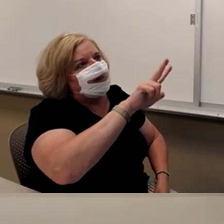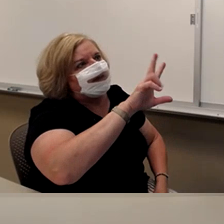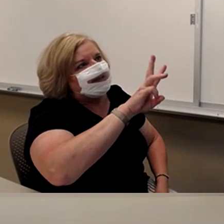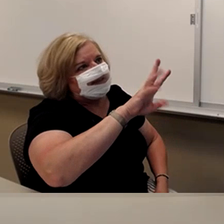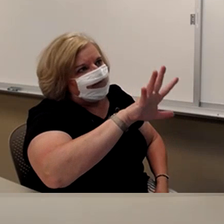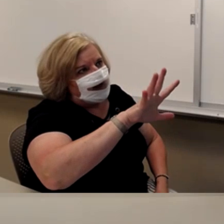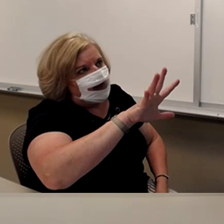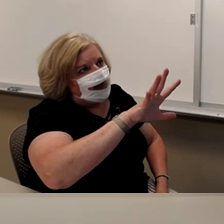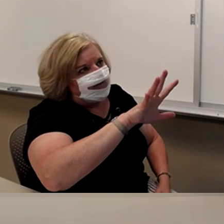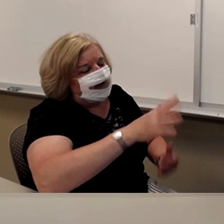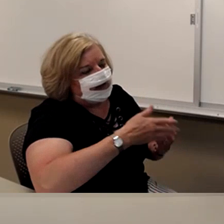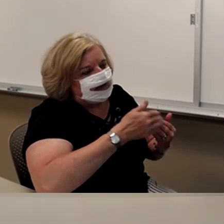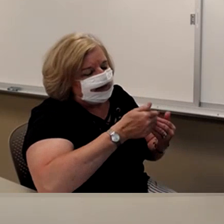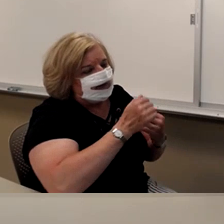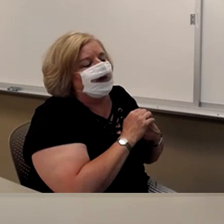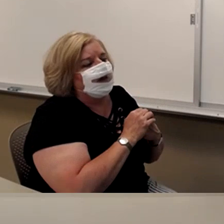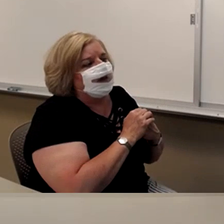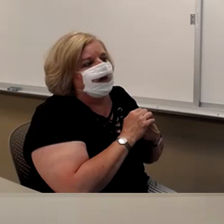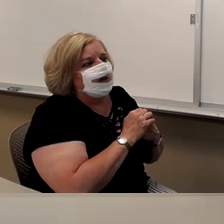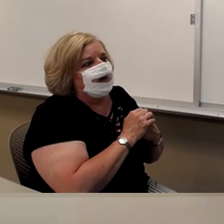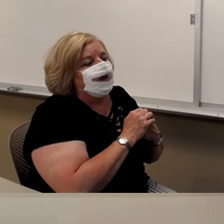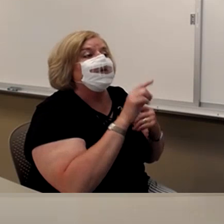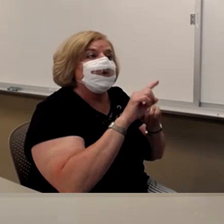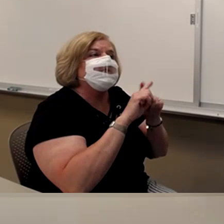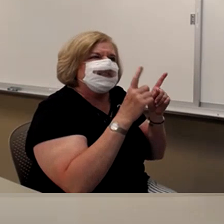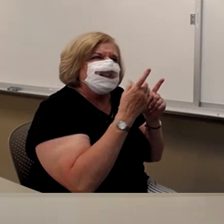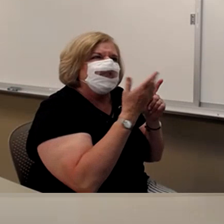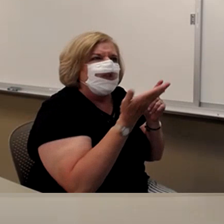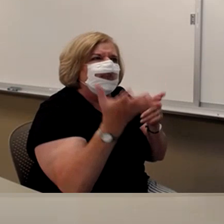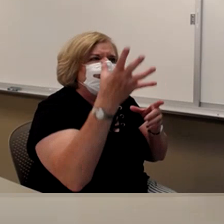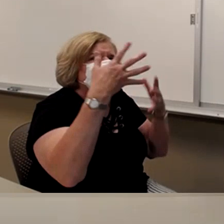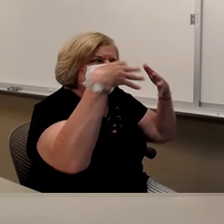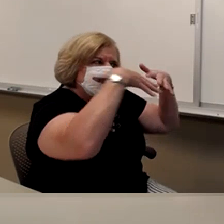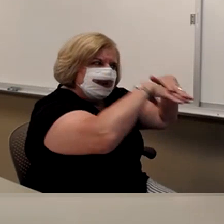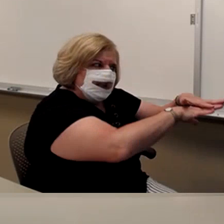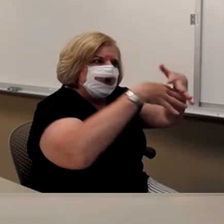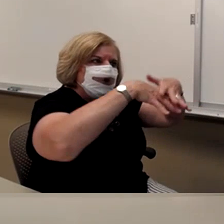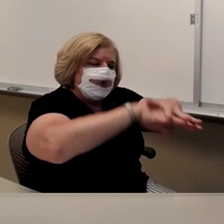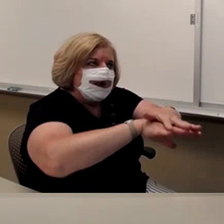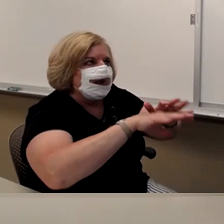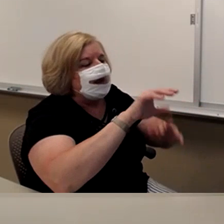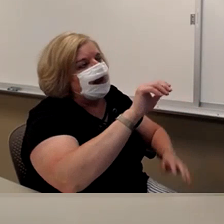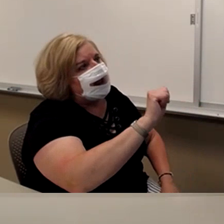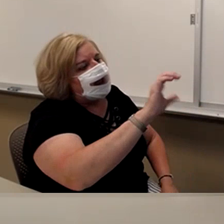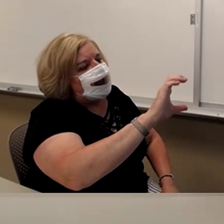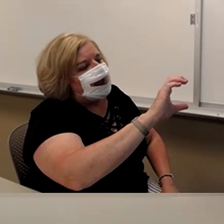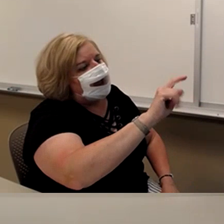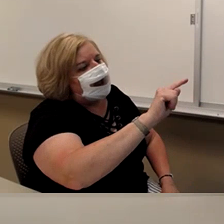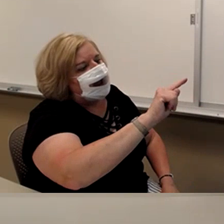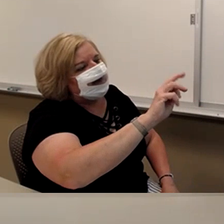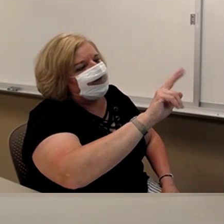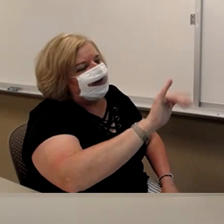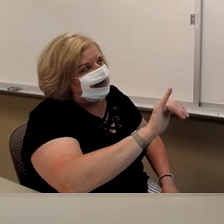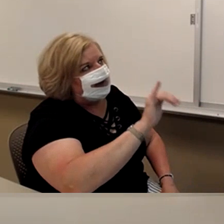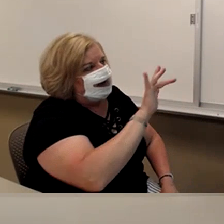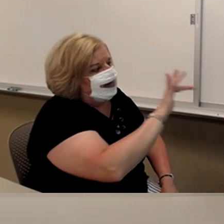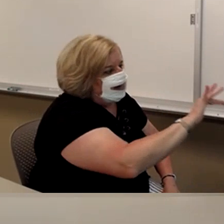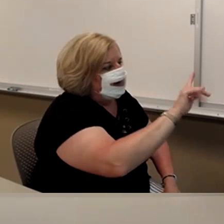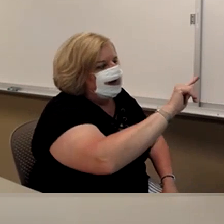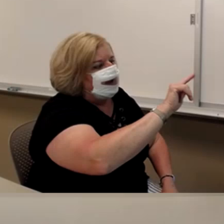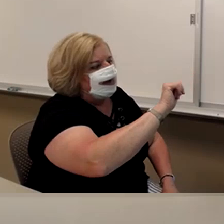okay? So those are different elements that integrate with it. The activity tab, what that does is it